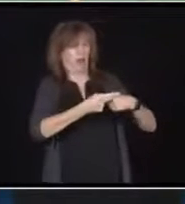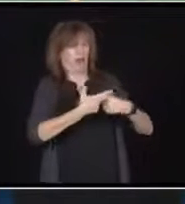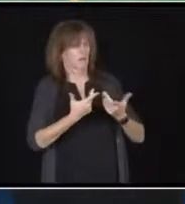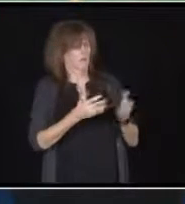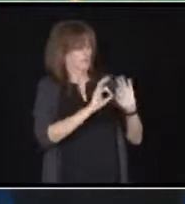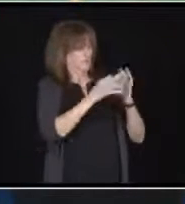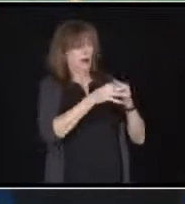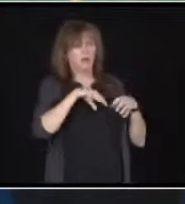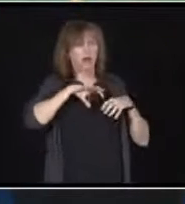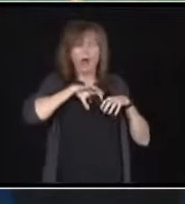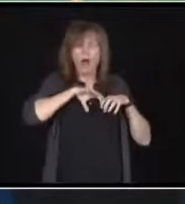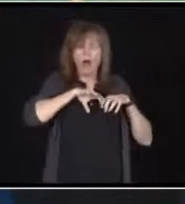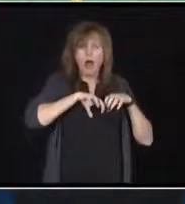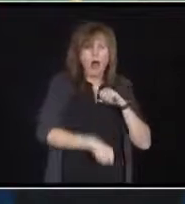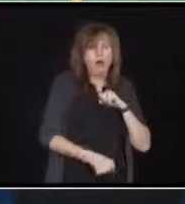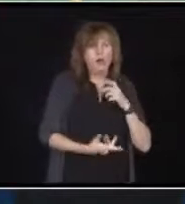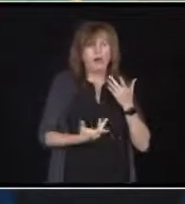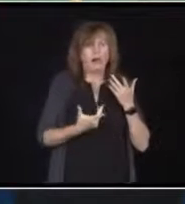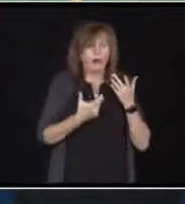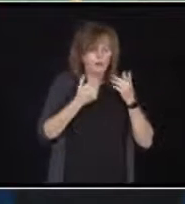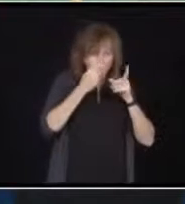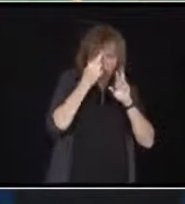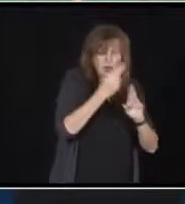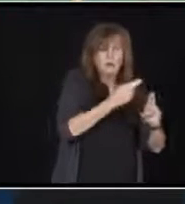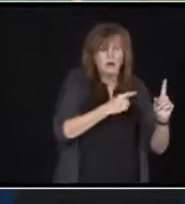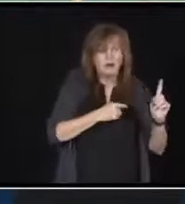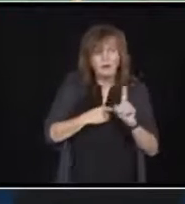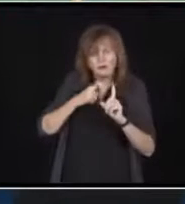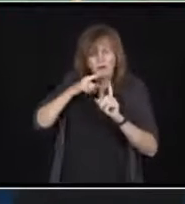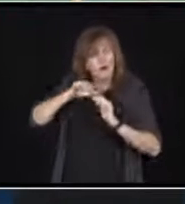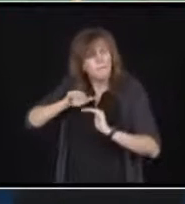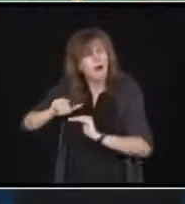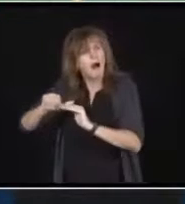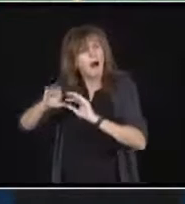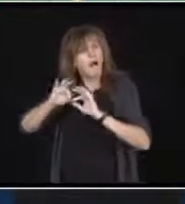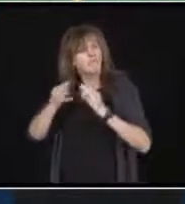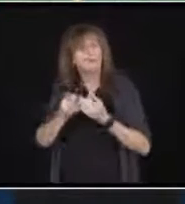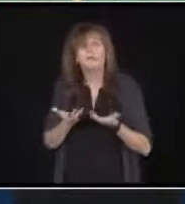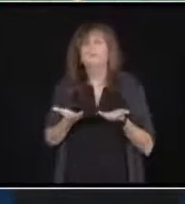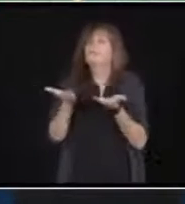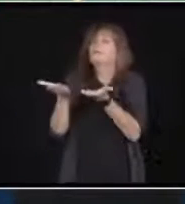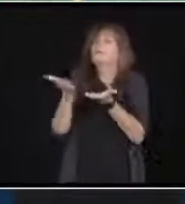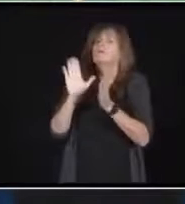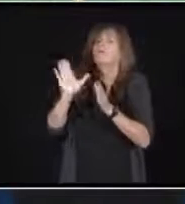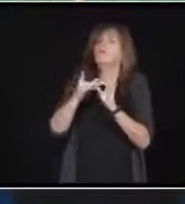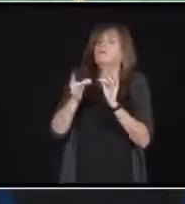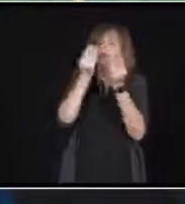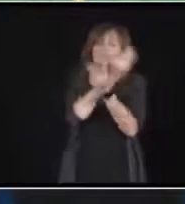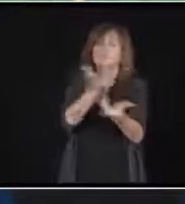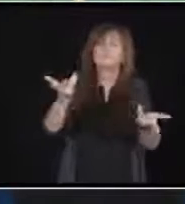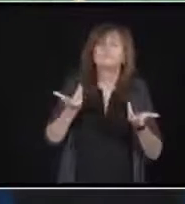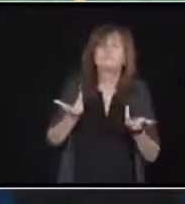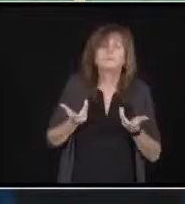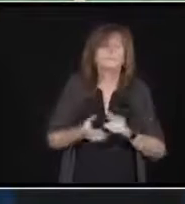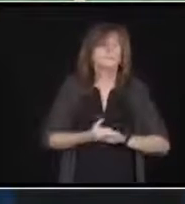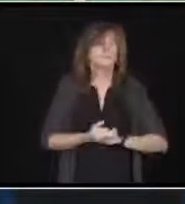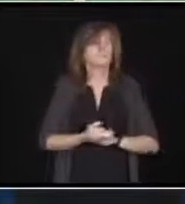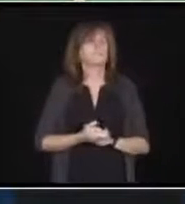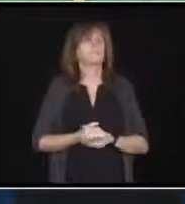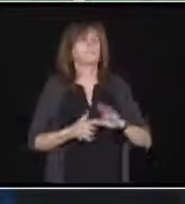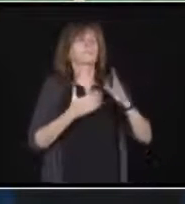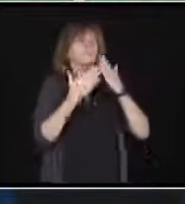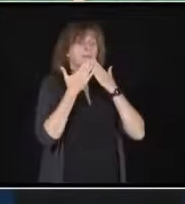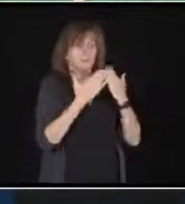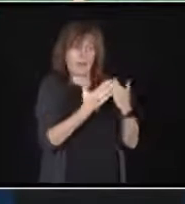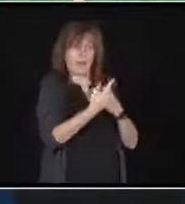goodbye to their loved ones in hospital? And what is that message? Well, thanks for the question. And before I hand it over to Dr.